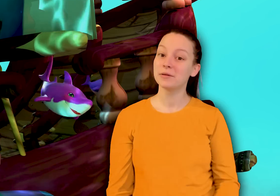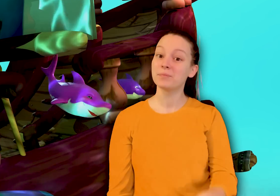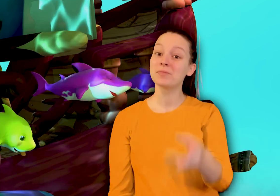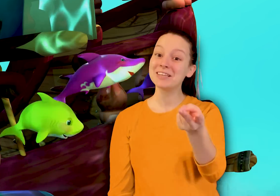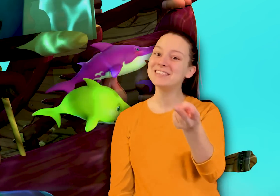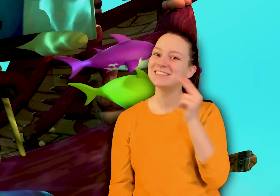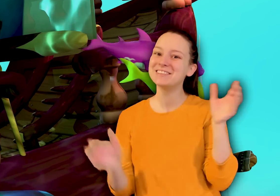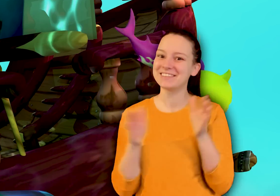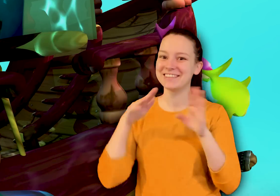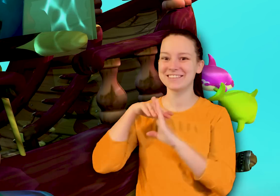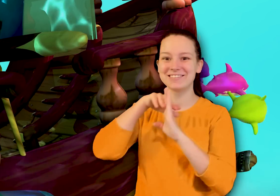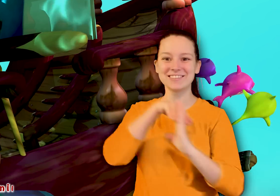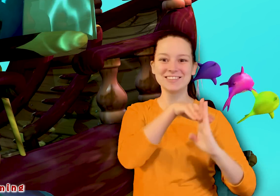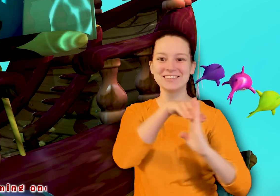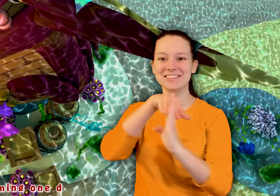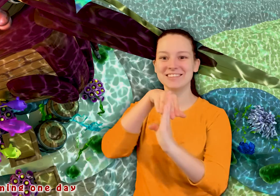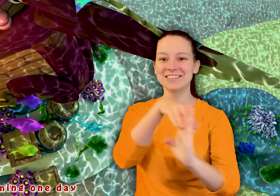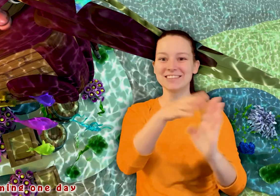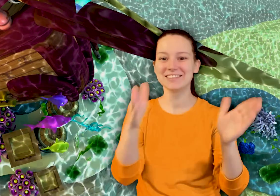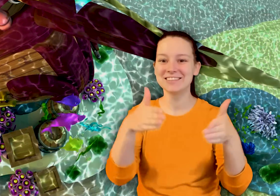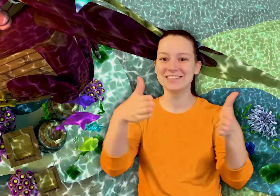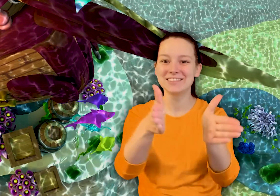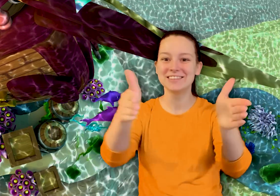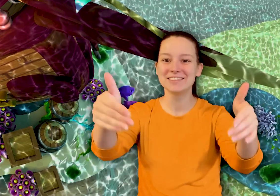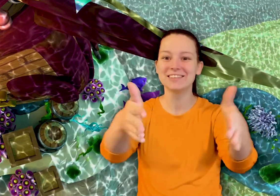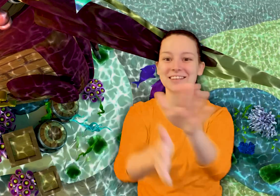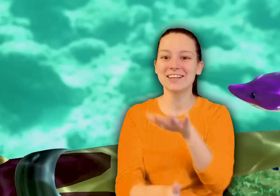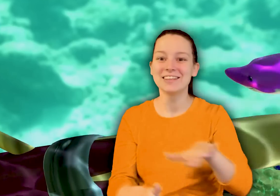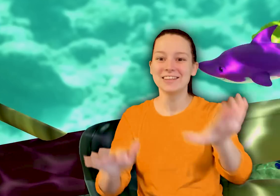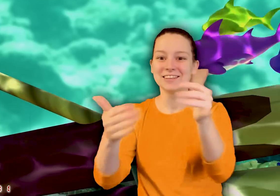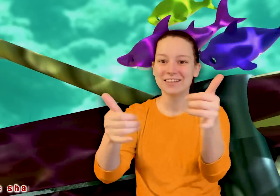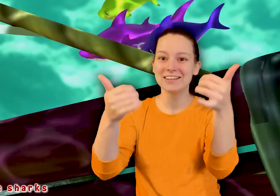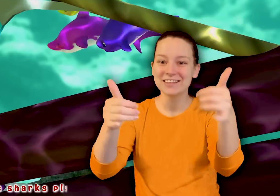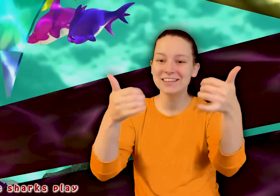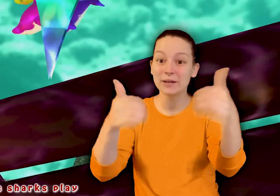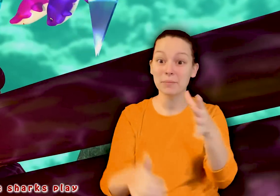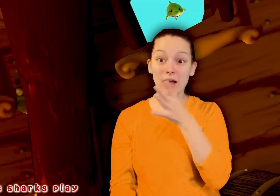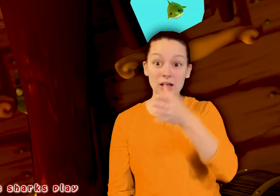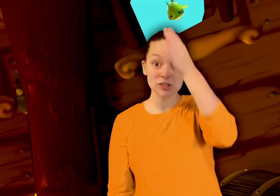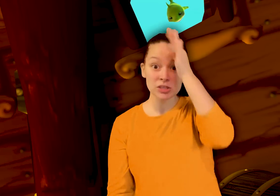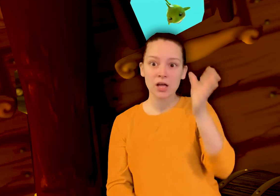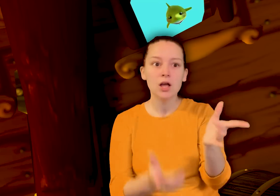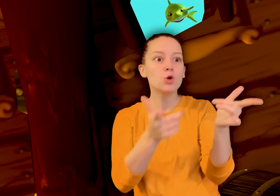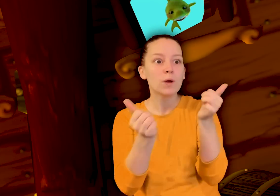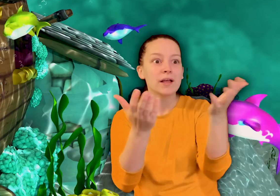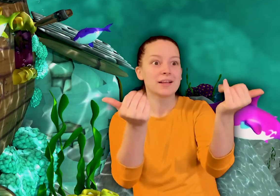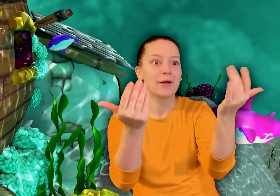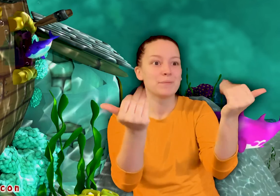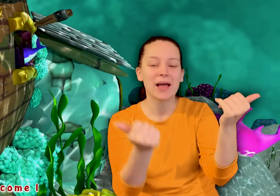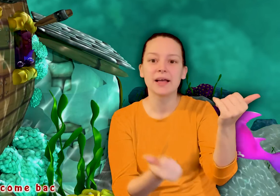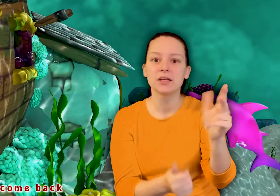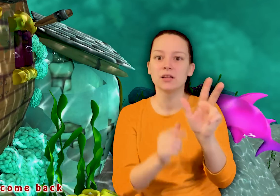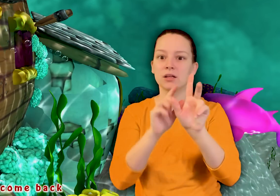back two little sharks went swimming one day down in the bay where all the Sharks play mommy shark